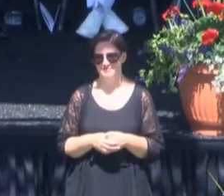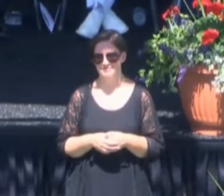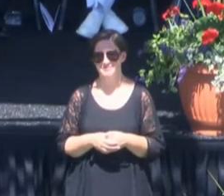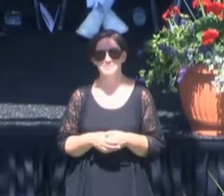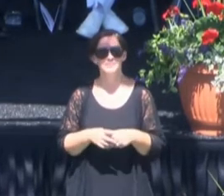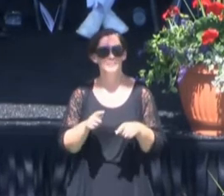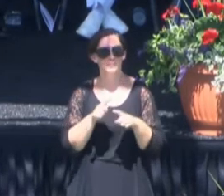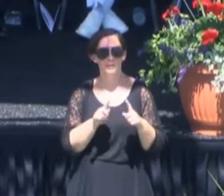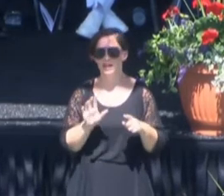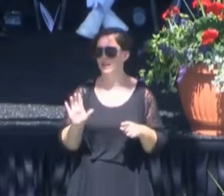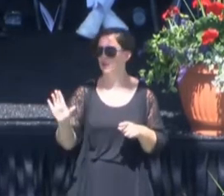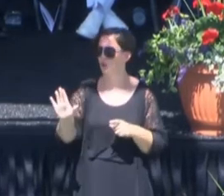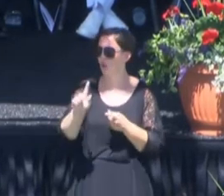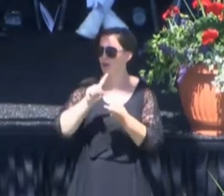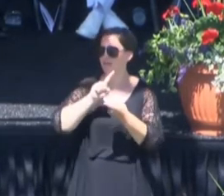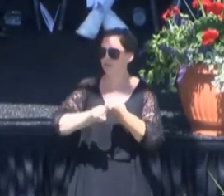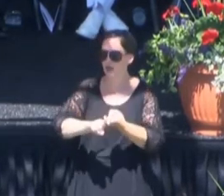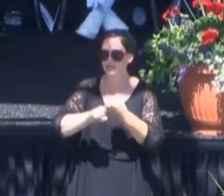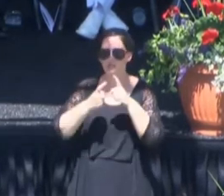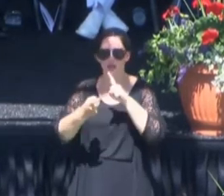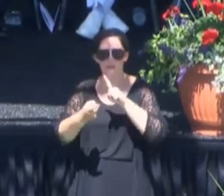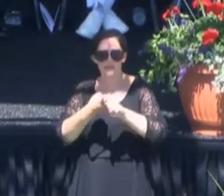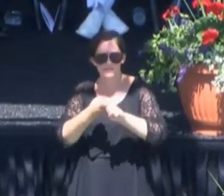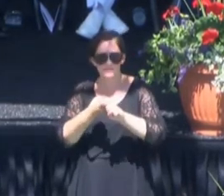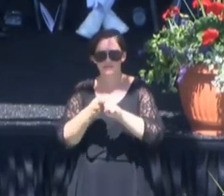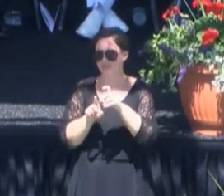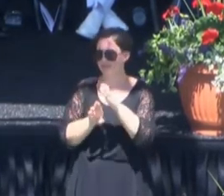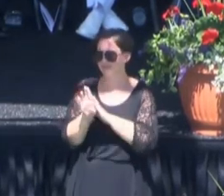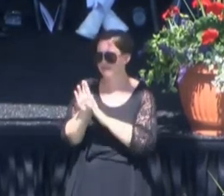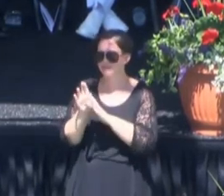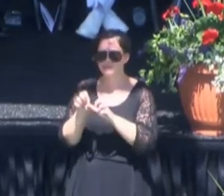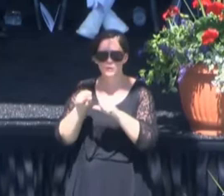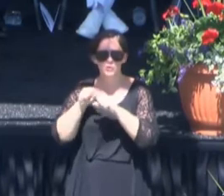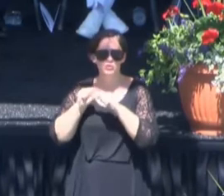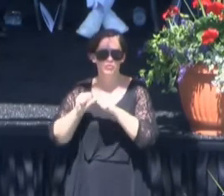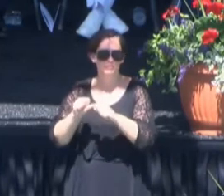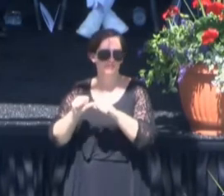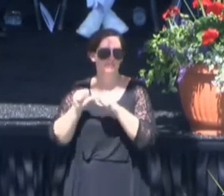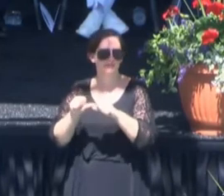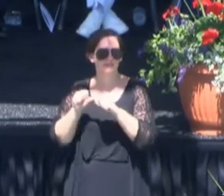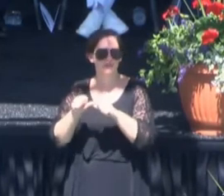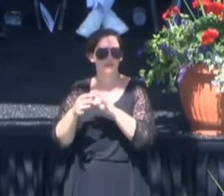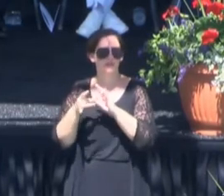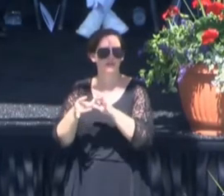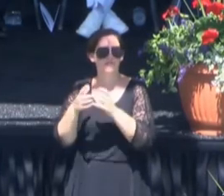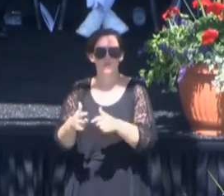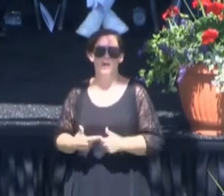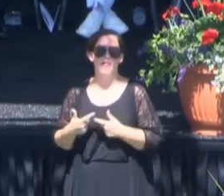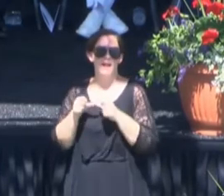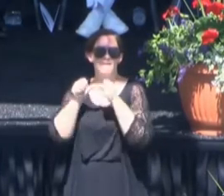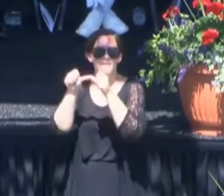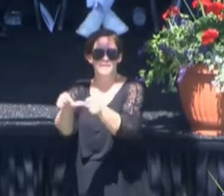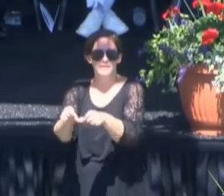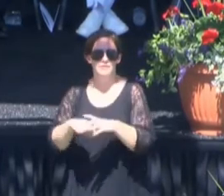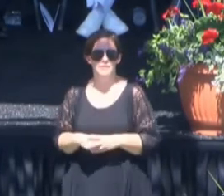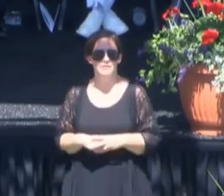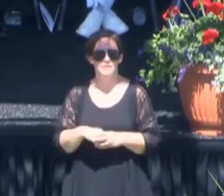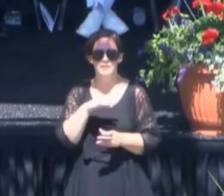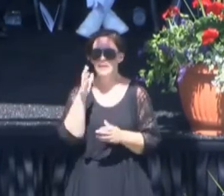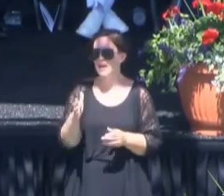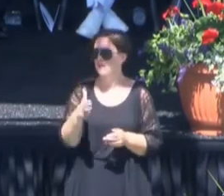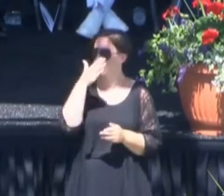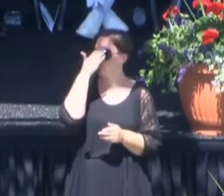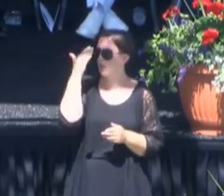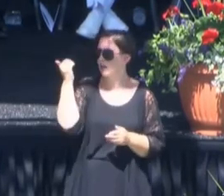But these friendships are built strong enough to keep us afloat and hold us together for life. So never forget the